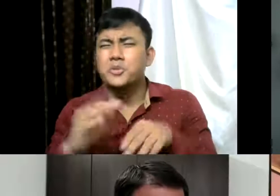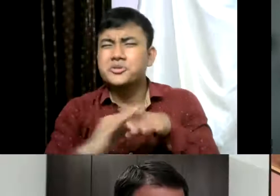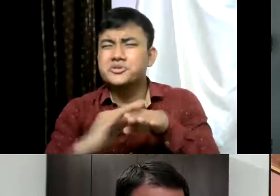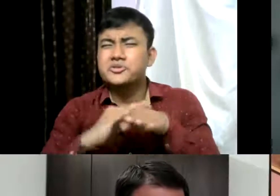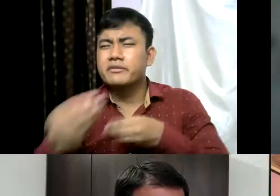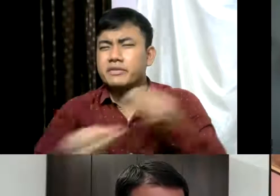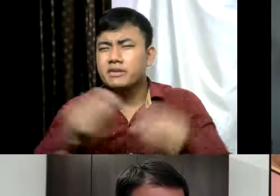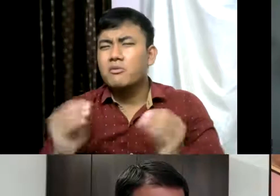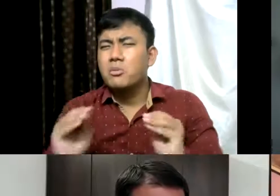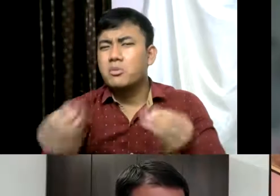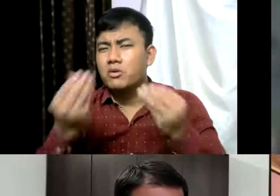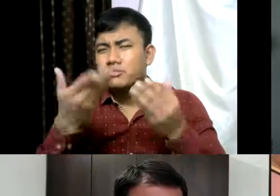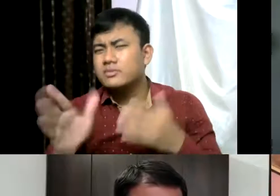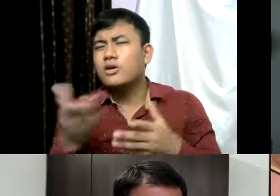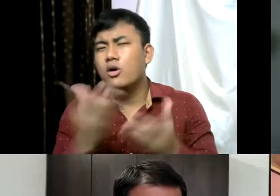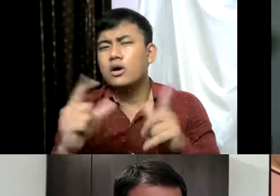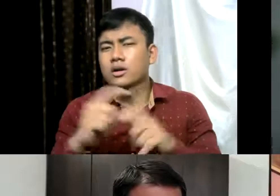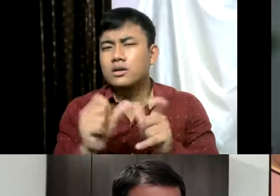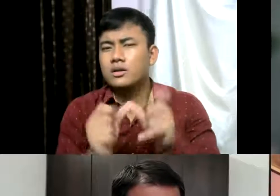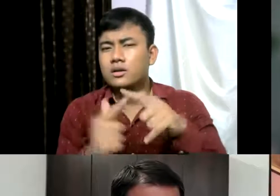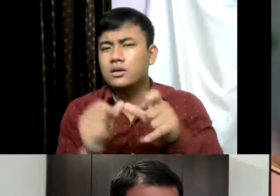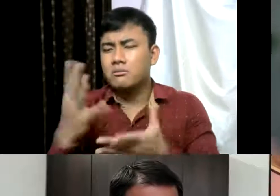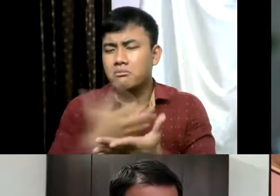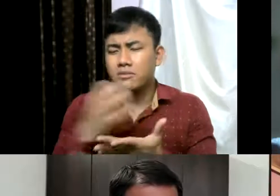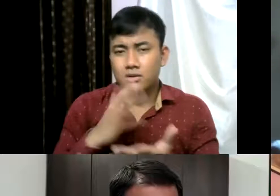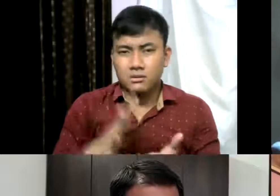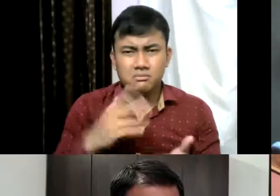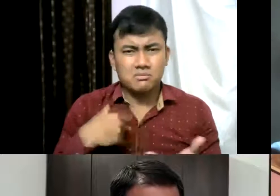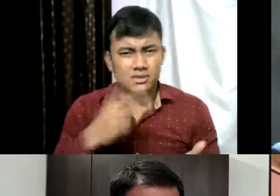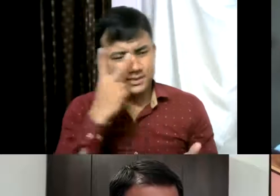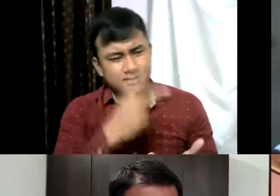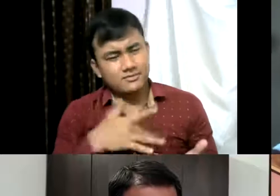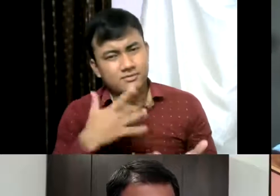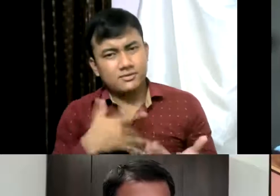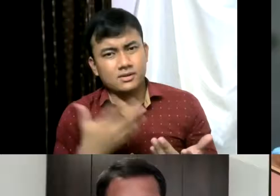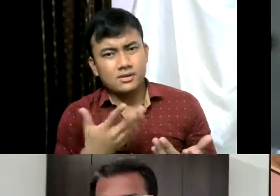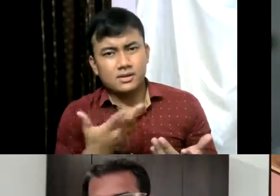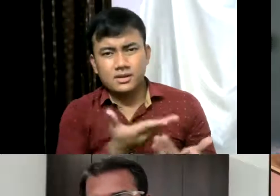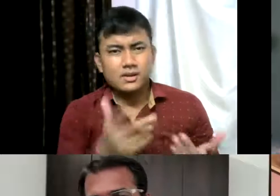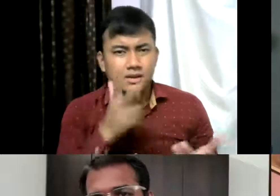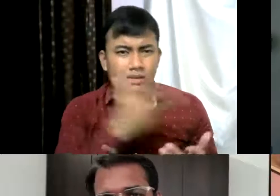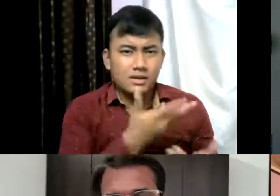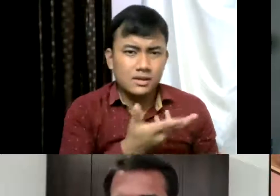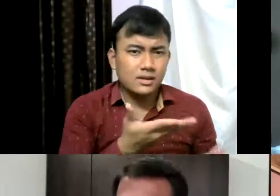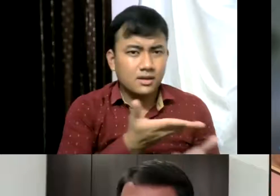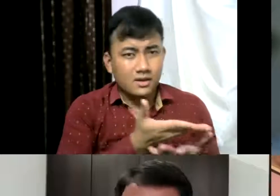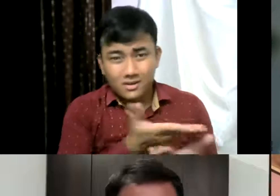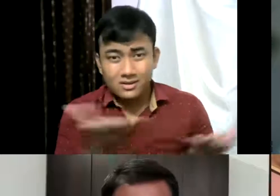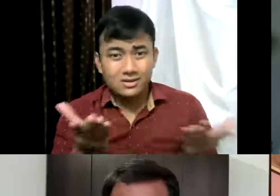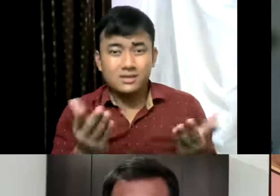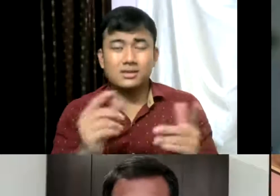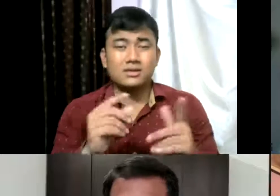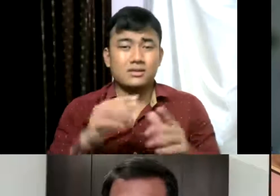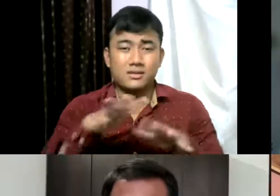for caste? And it's ridiculous, because you're acting as if this platform is completely neutral, as if you are